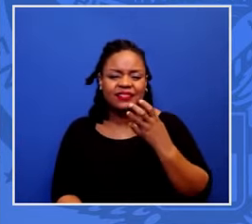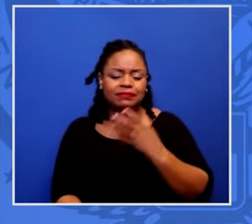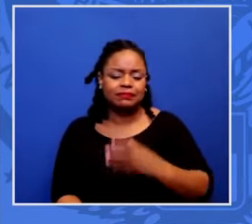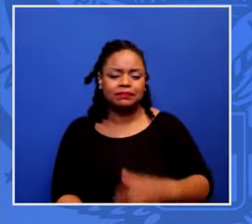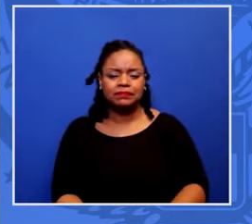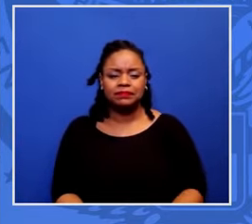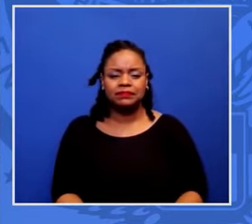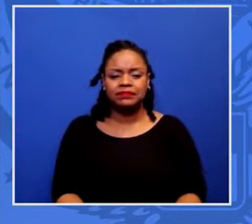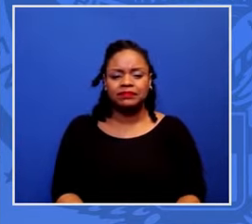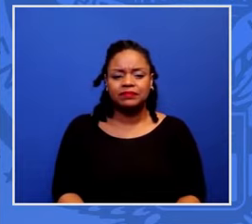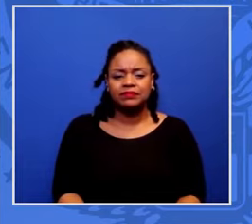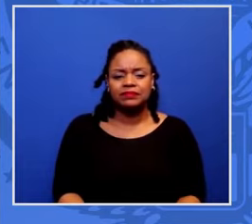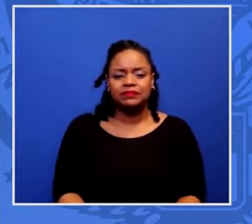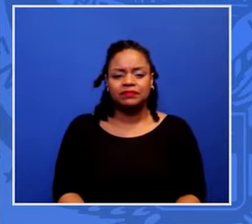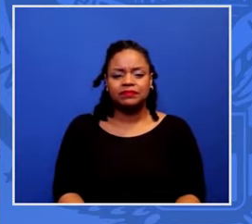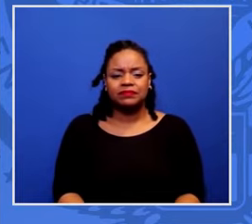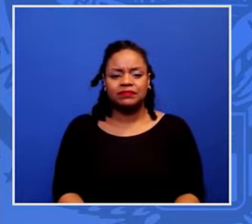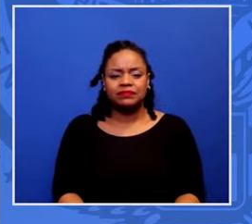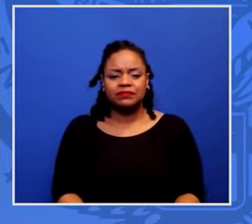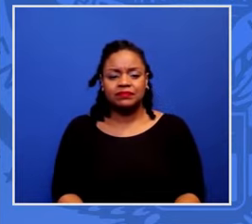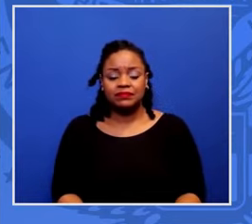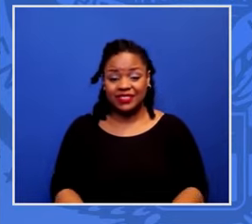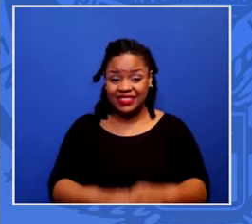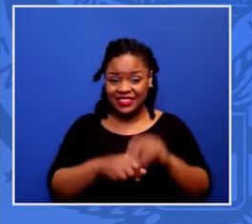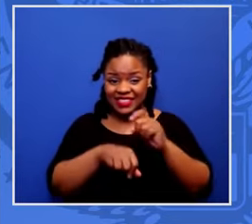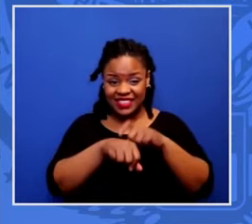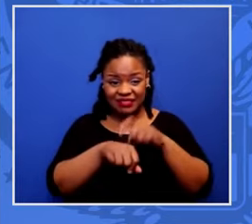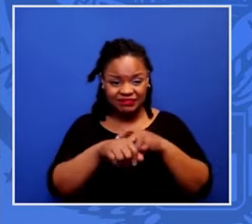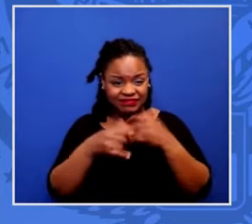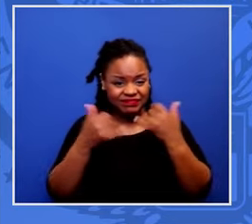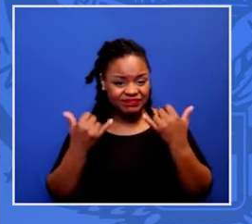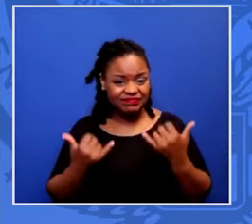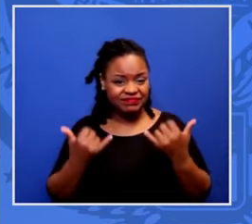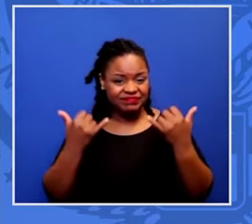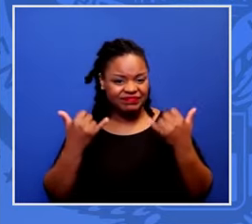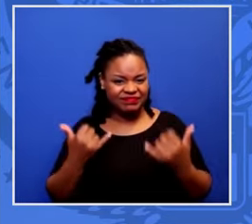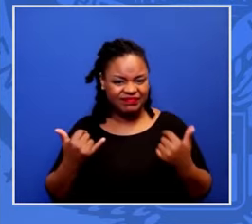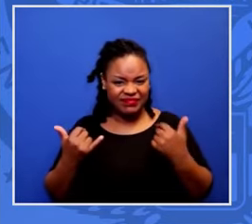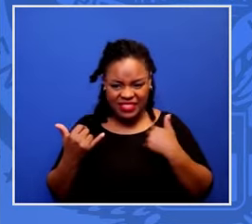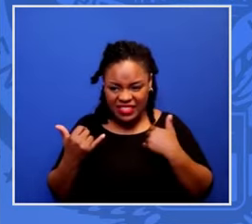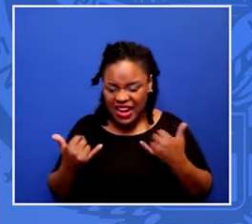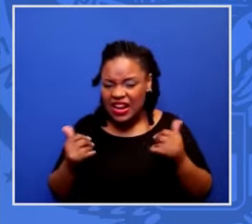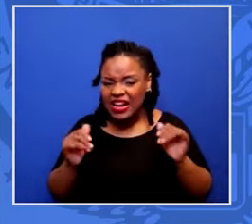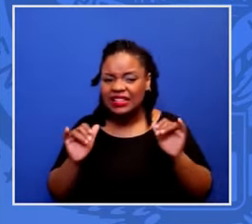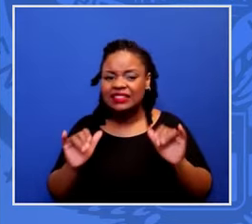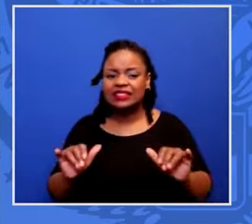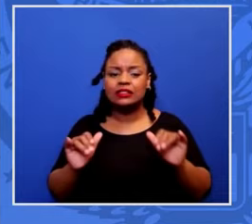It's times like these you learn to live again.